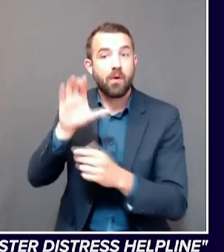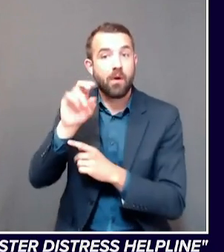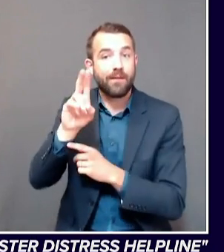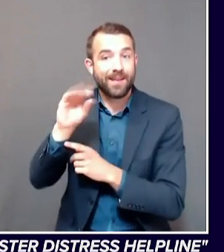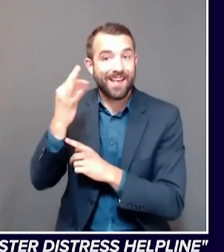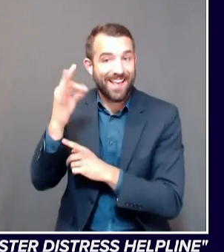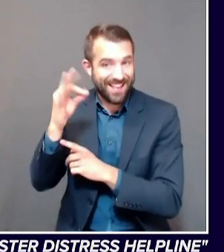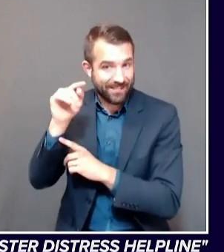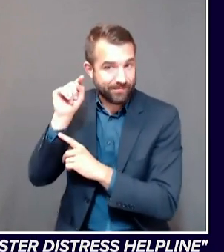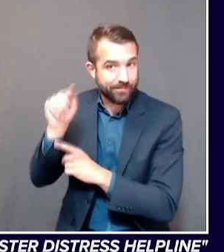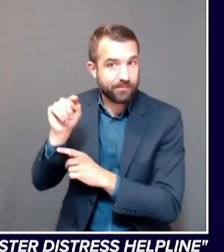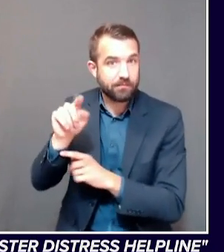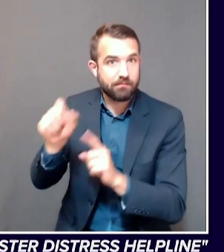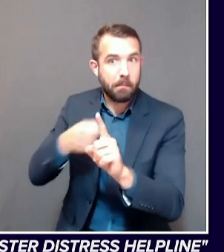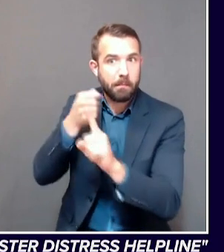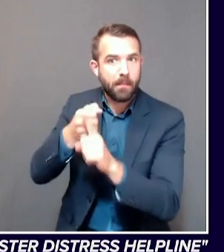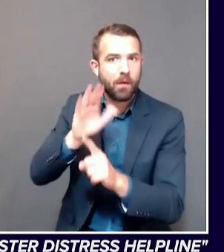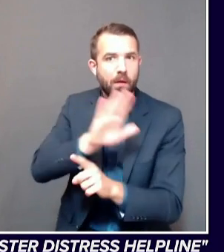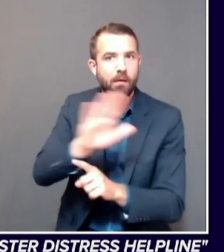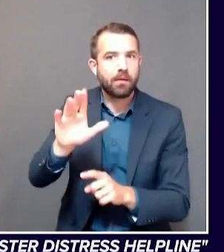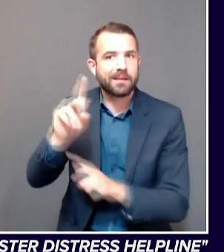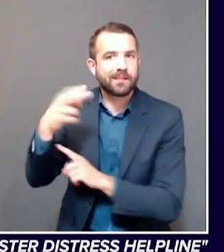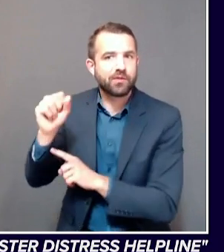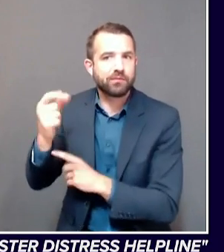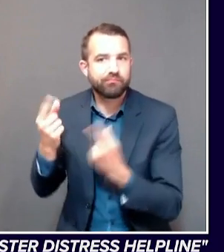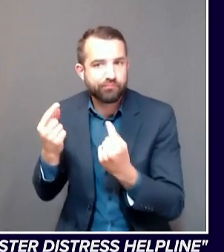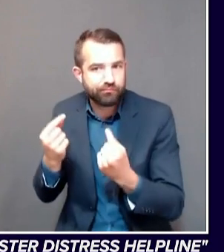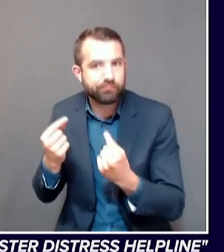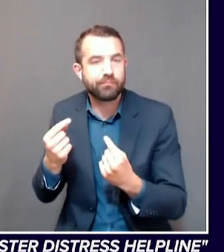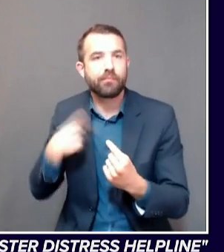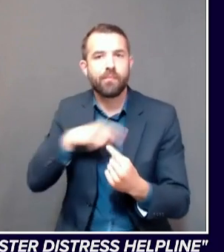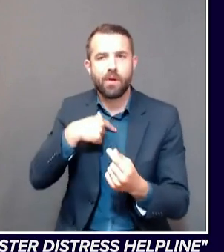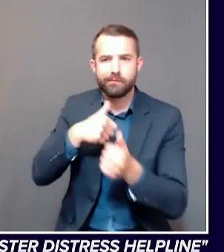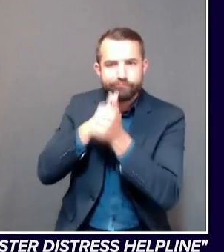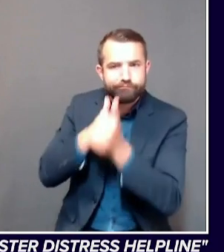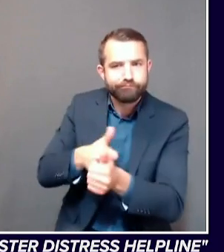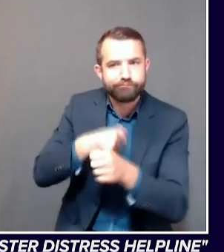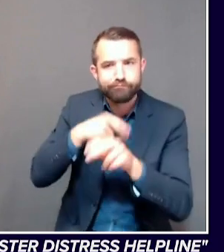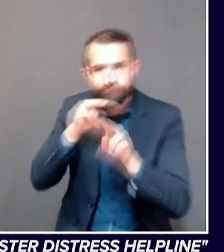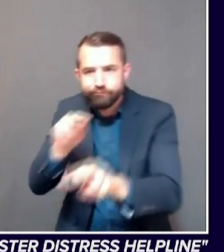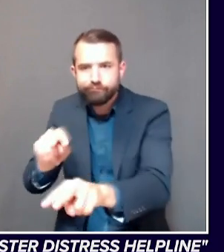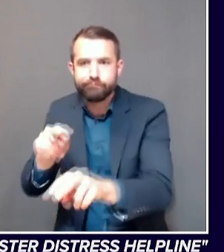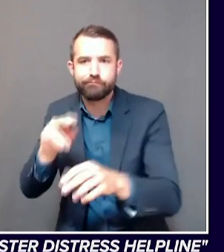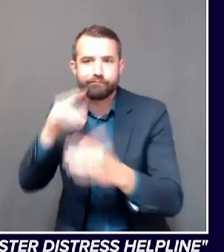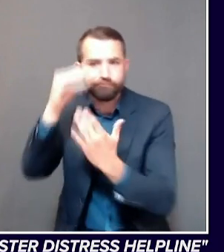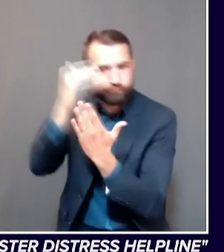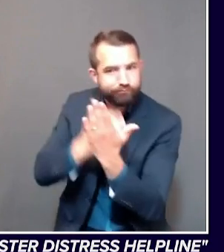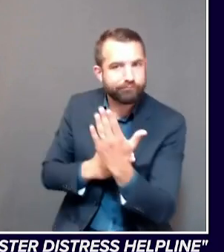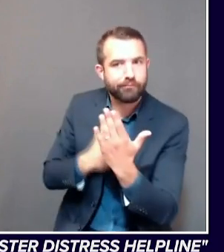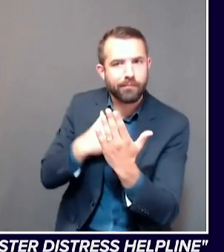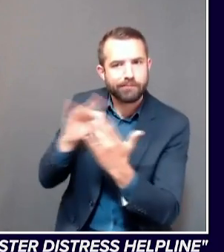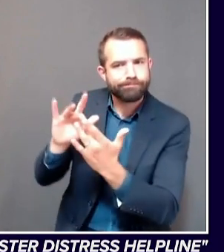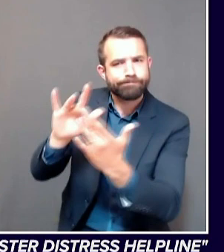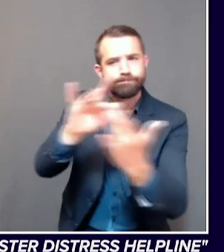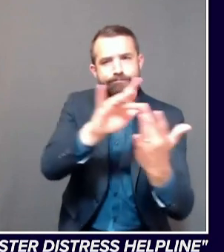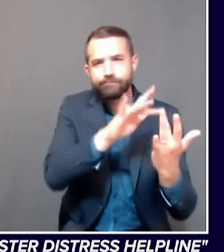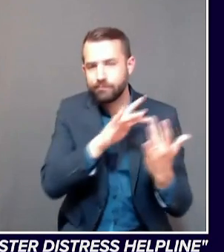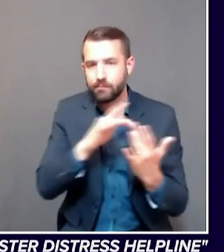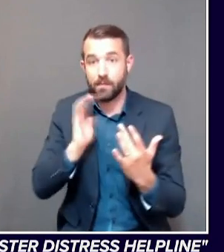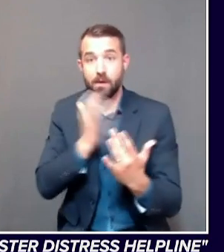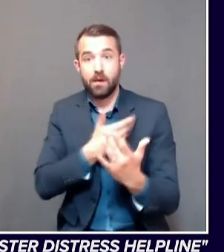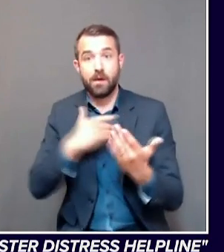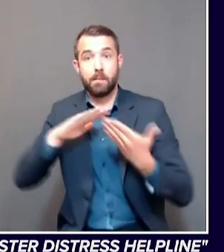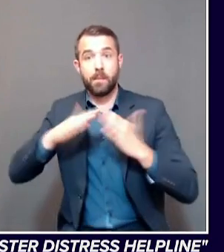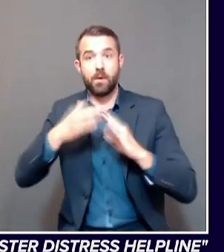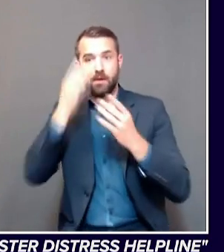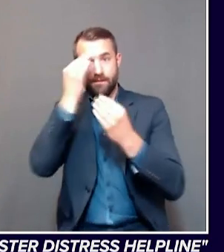give us pause. So we're engaging with our community of providers to, number one, step up the counseling, number